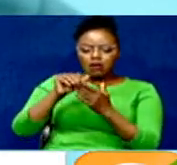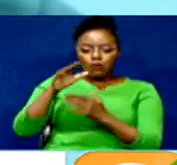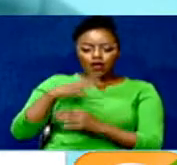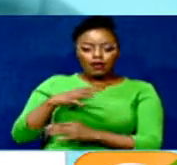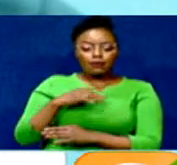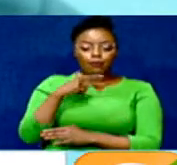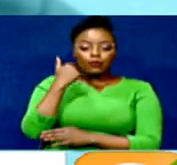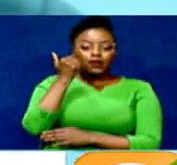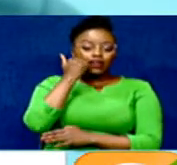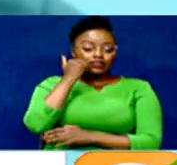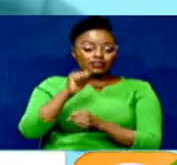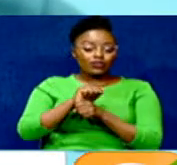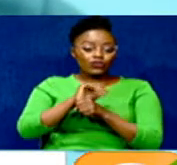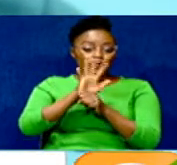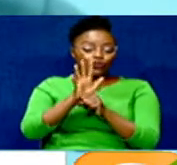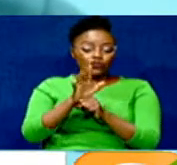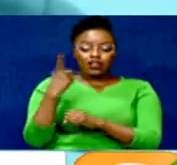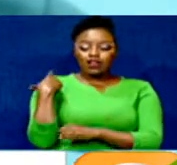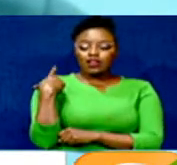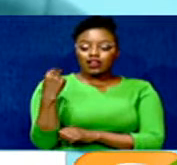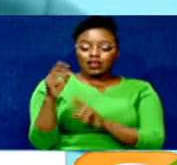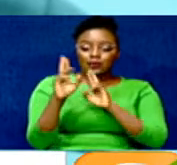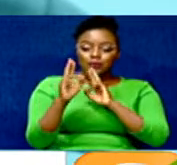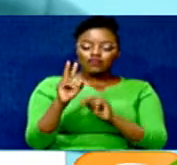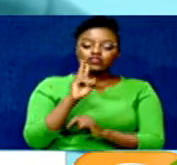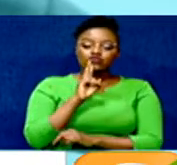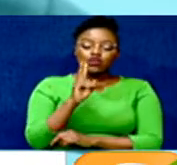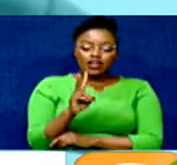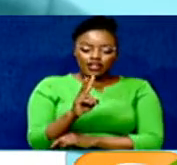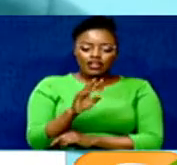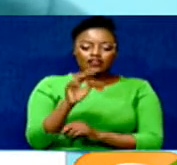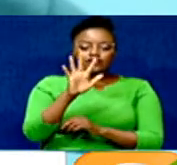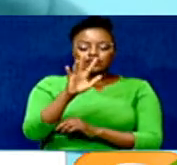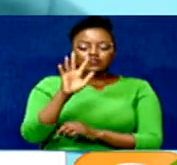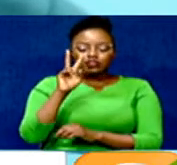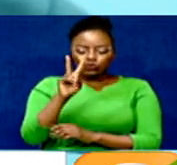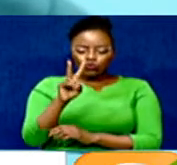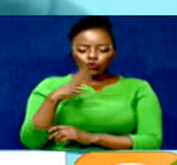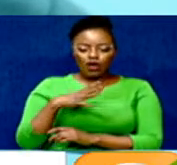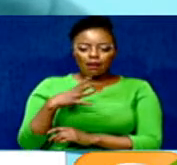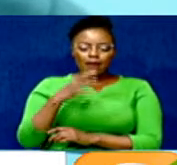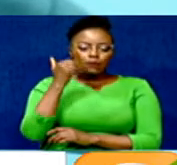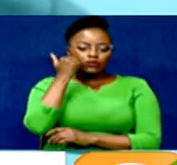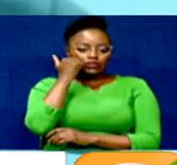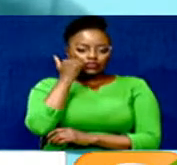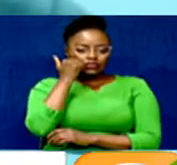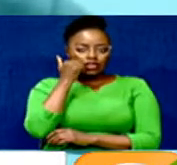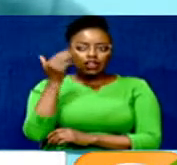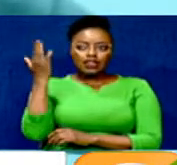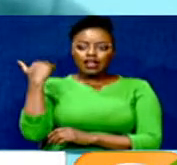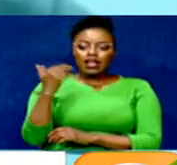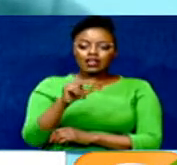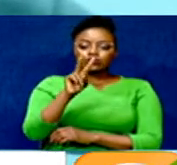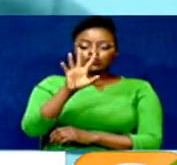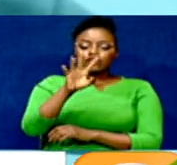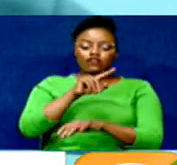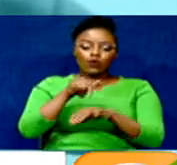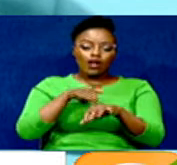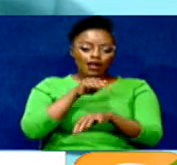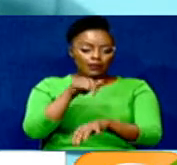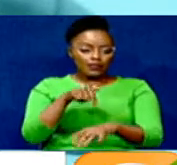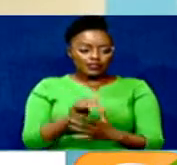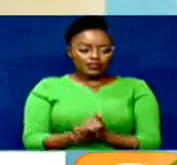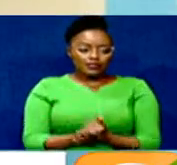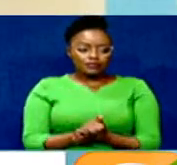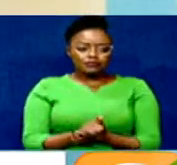new infections, with the latest report of 252 new infections in the last 24 hours.